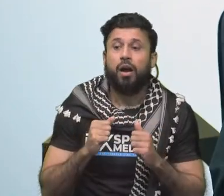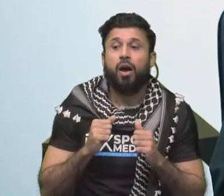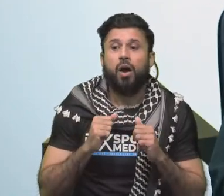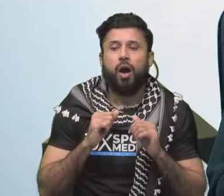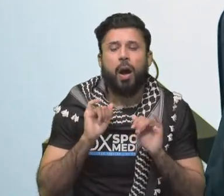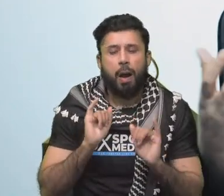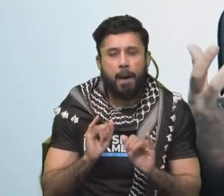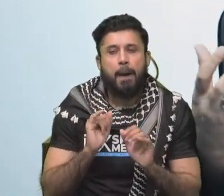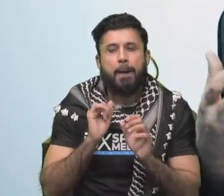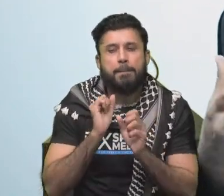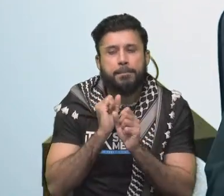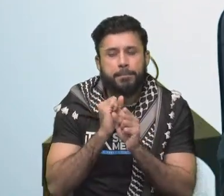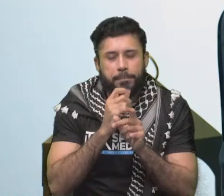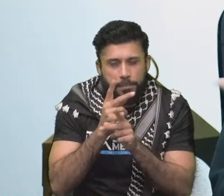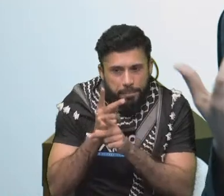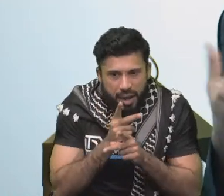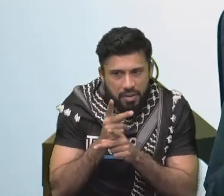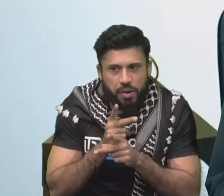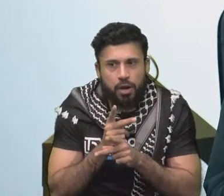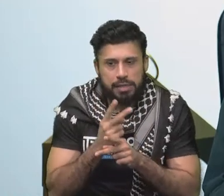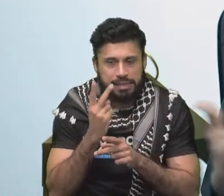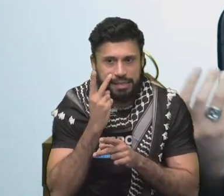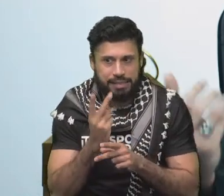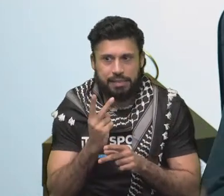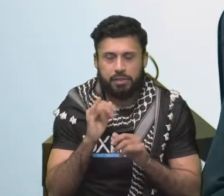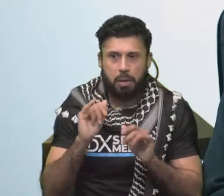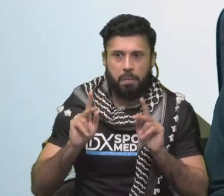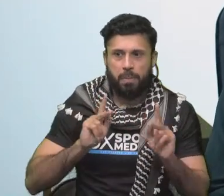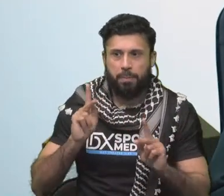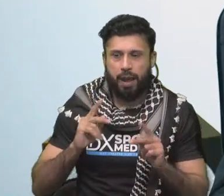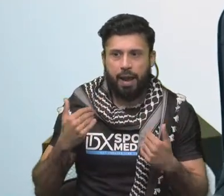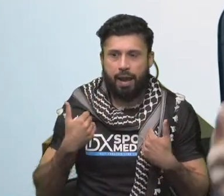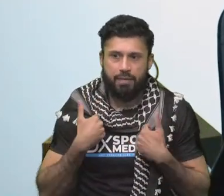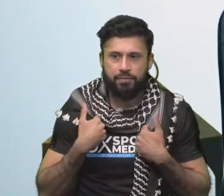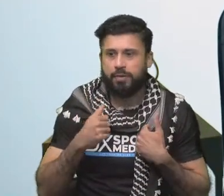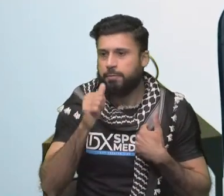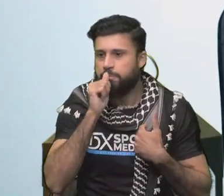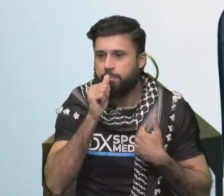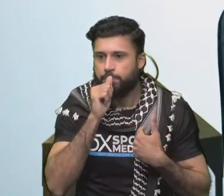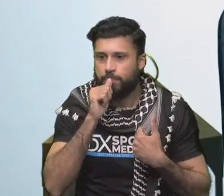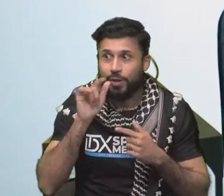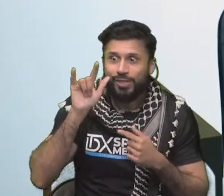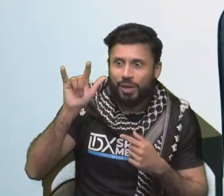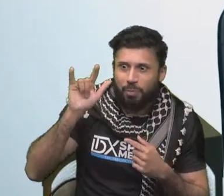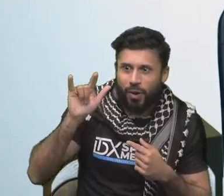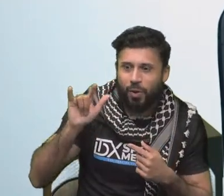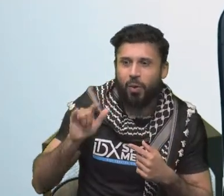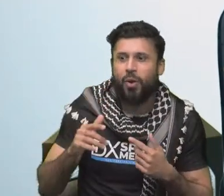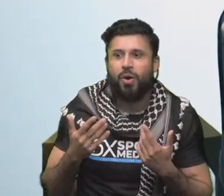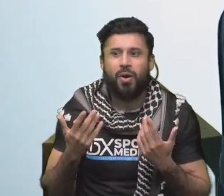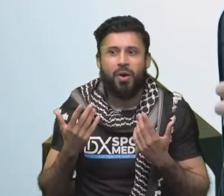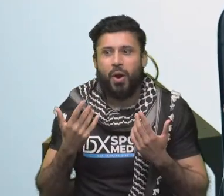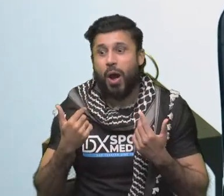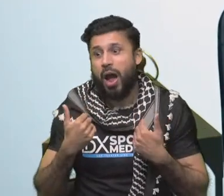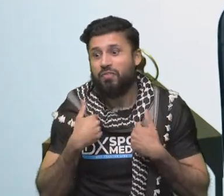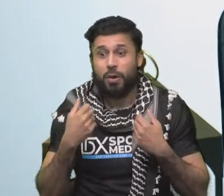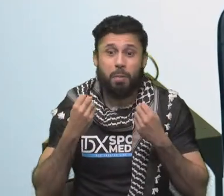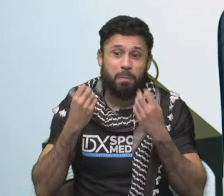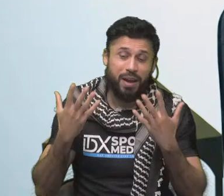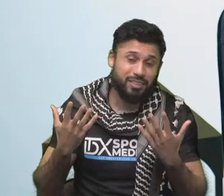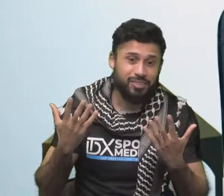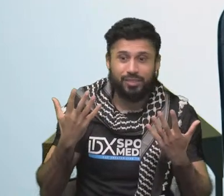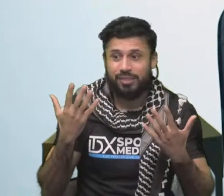jets. Like, we're fighting over parking spots, man. We're not even, you know. But like, you know, the idea of what? Hey,